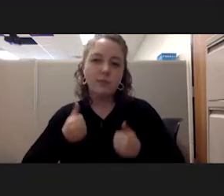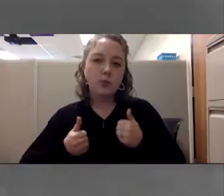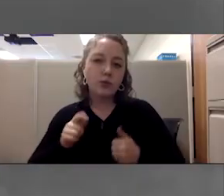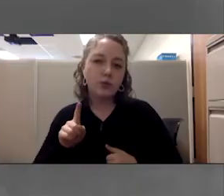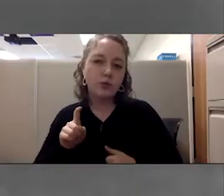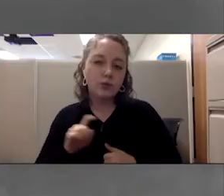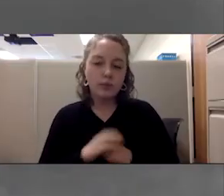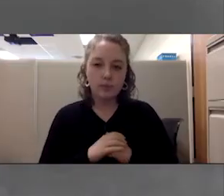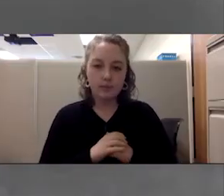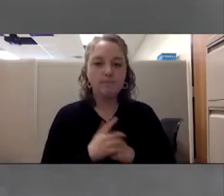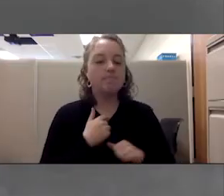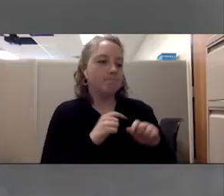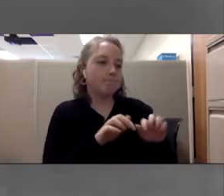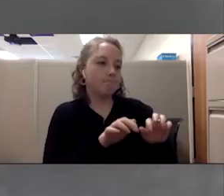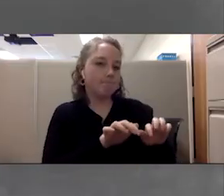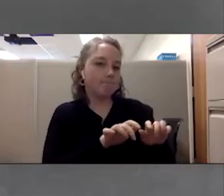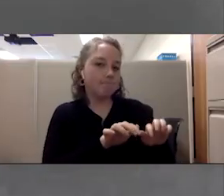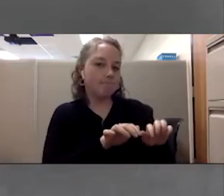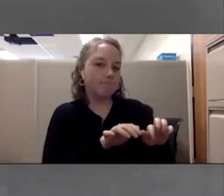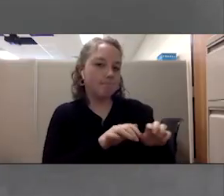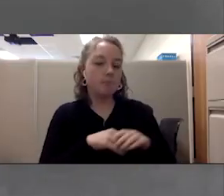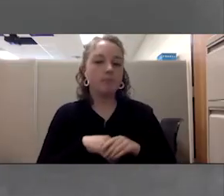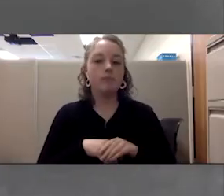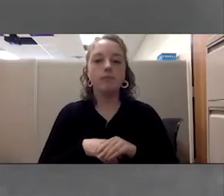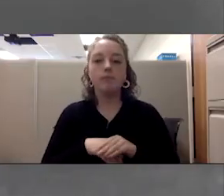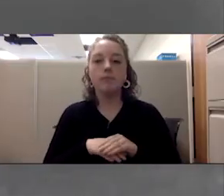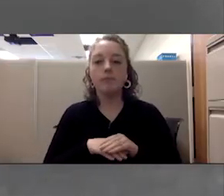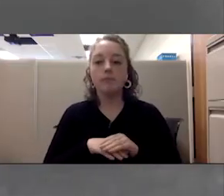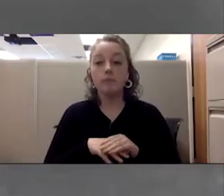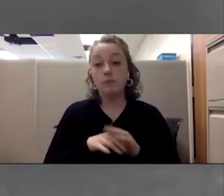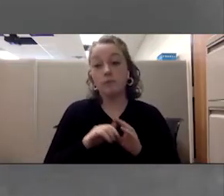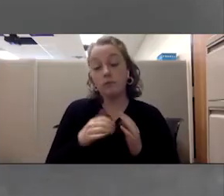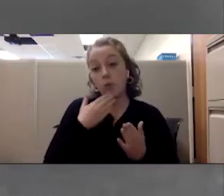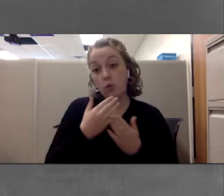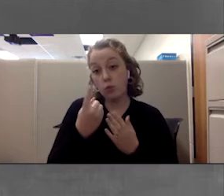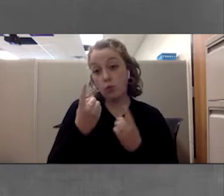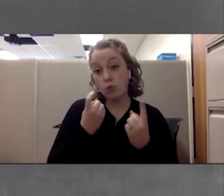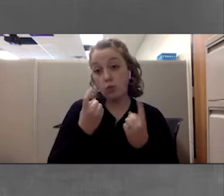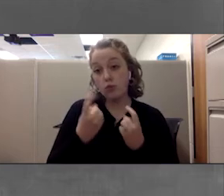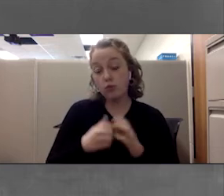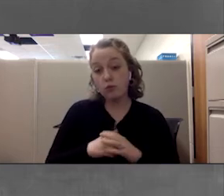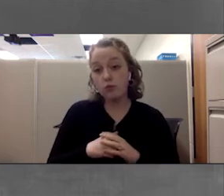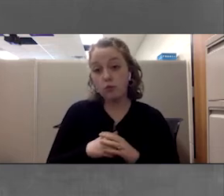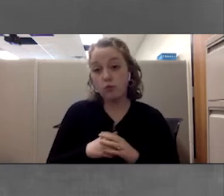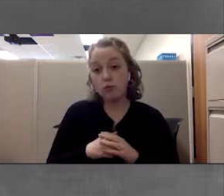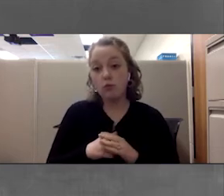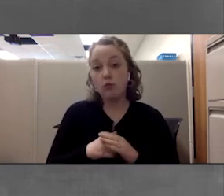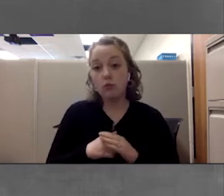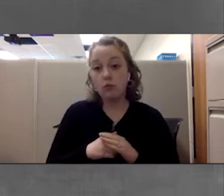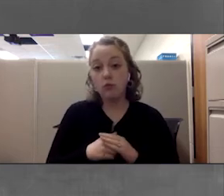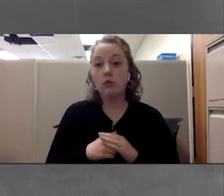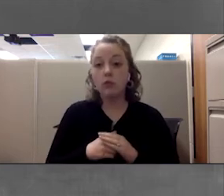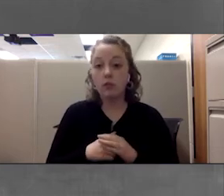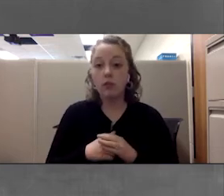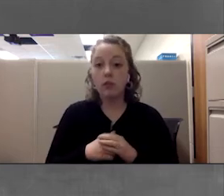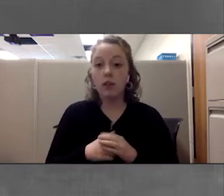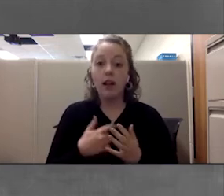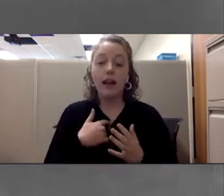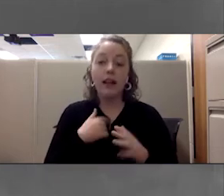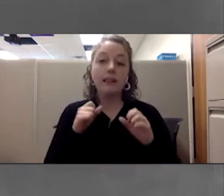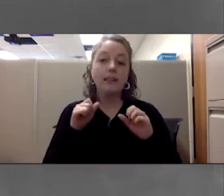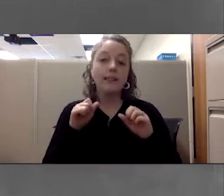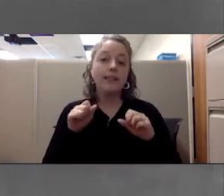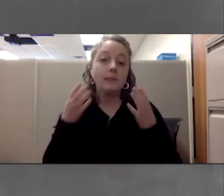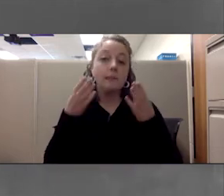I'm taking notes as well. And I think that those are good questions to ask, and I can kind of answer it more on a